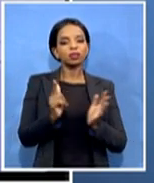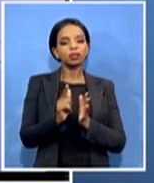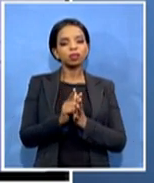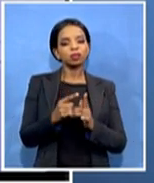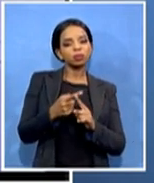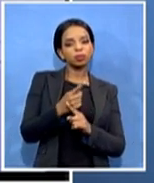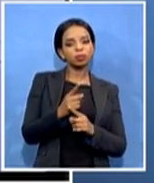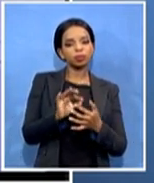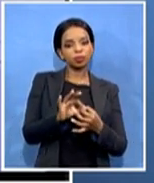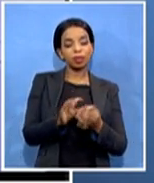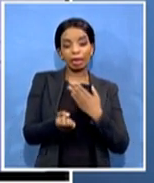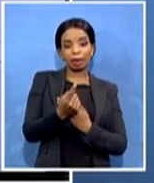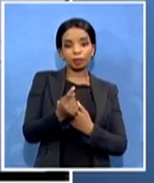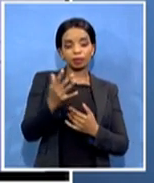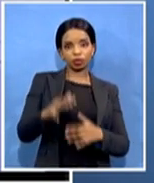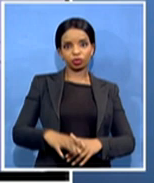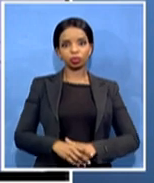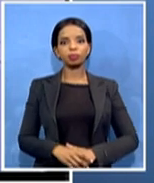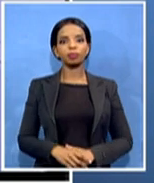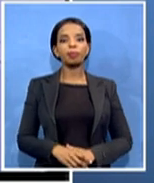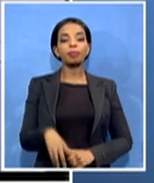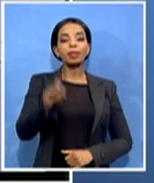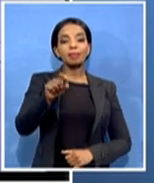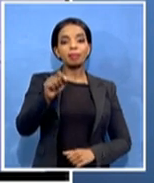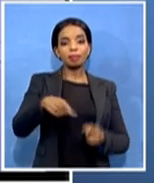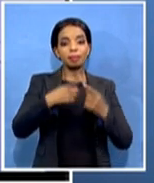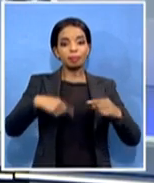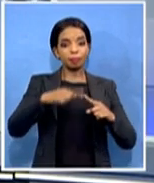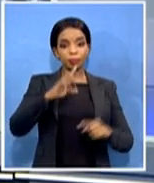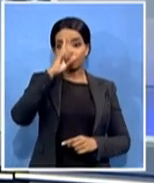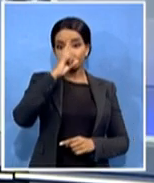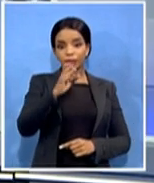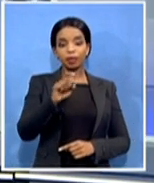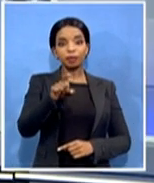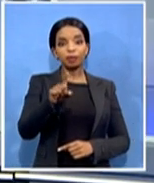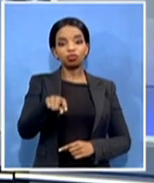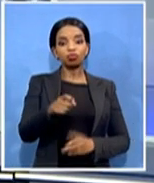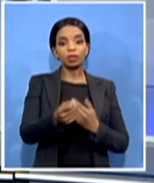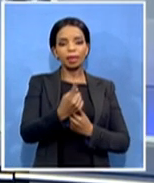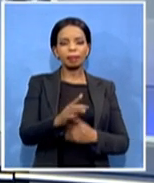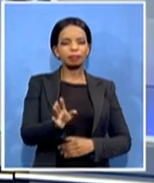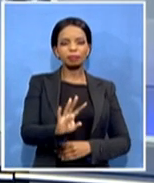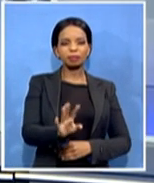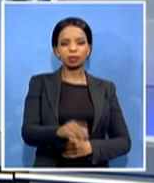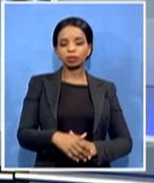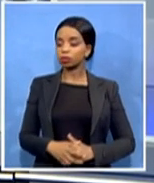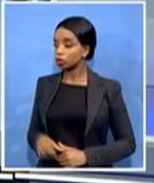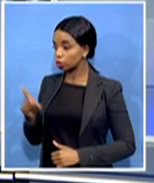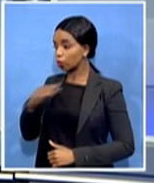that it shouldn't happen. You admit that hitching a ride on this plane is